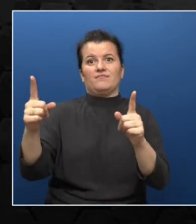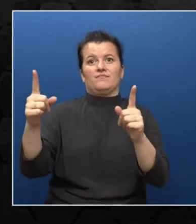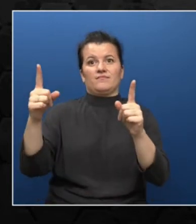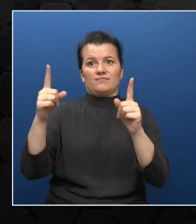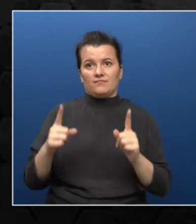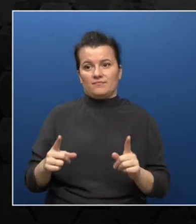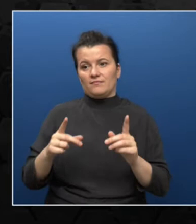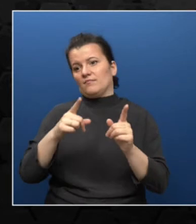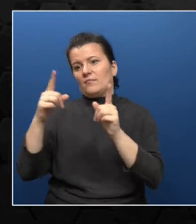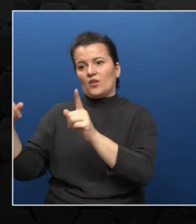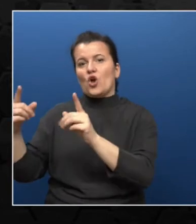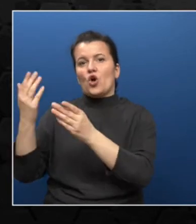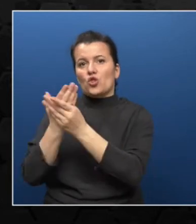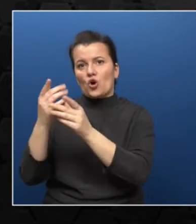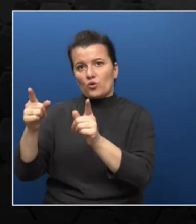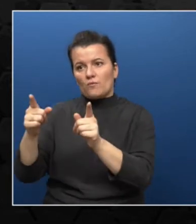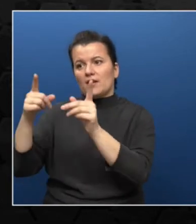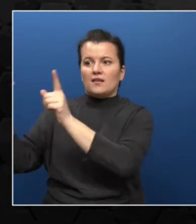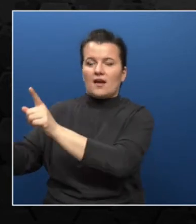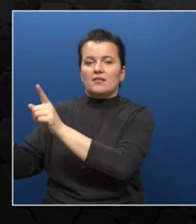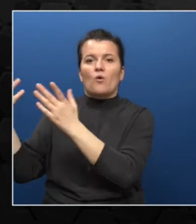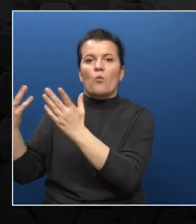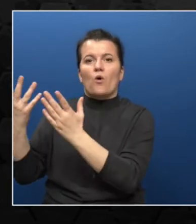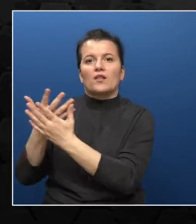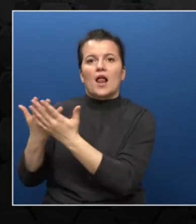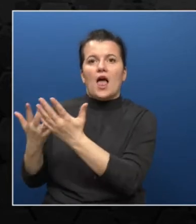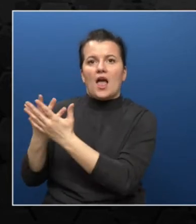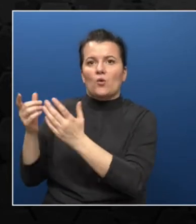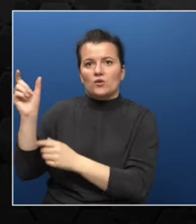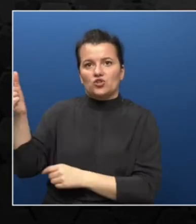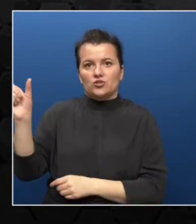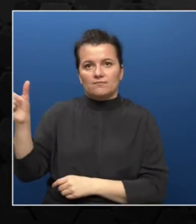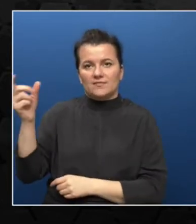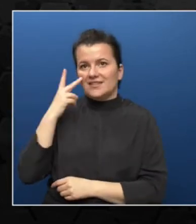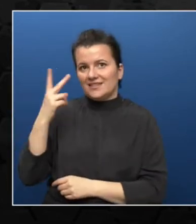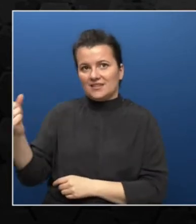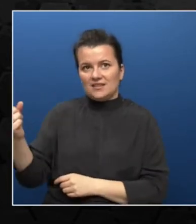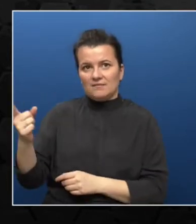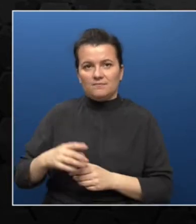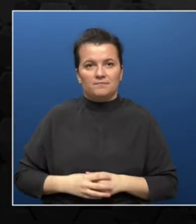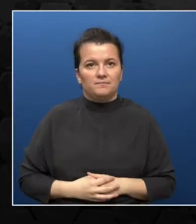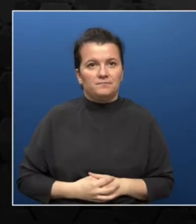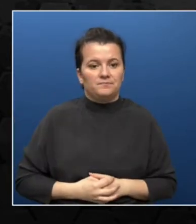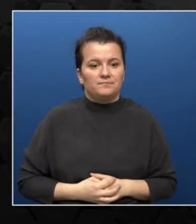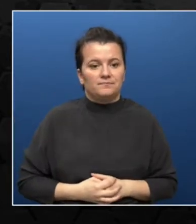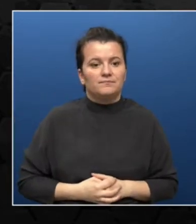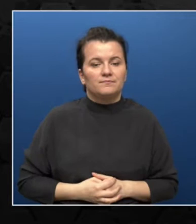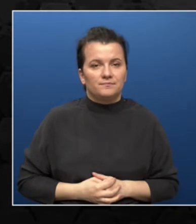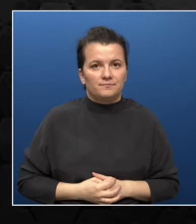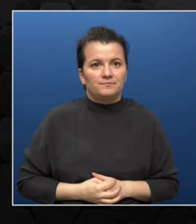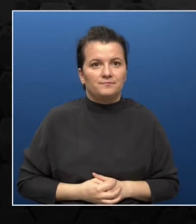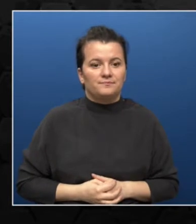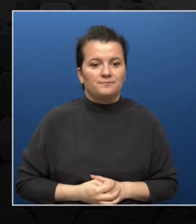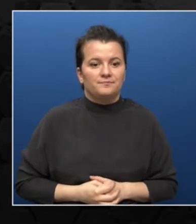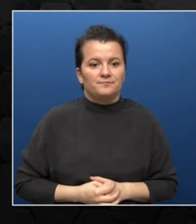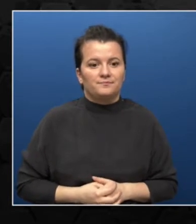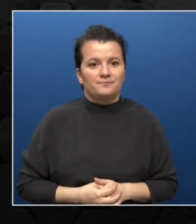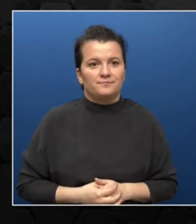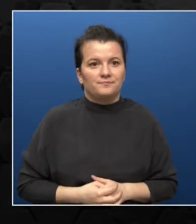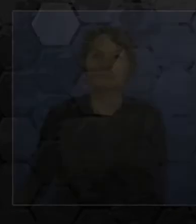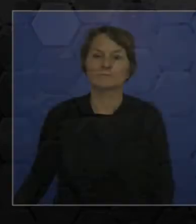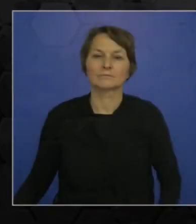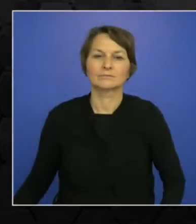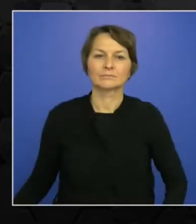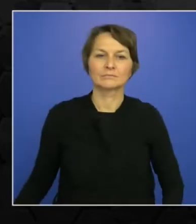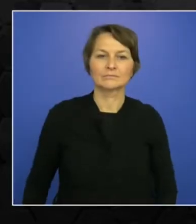the detected language. So if we wanna add our like what is being recognized or detected language